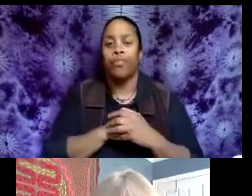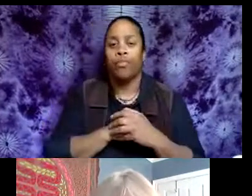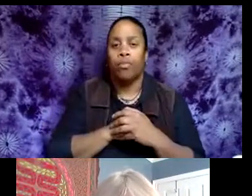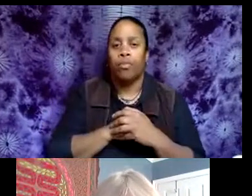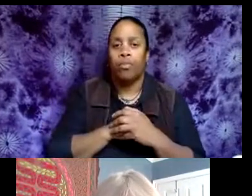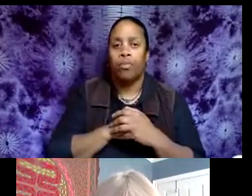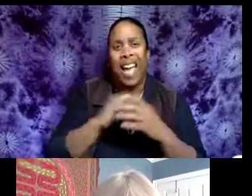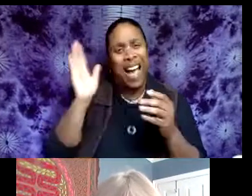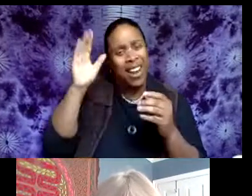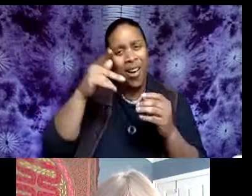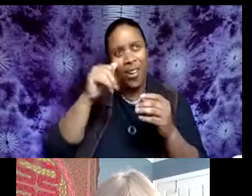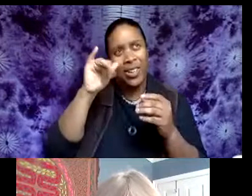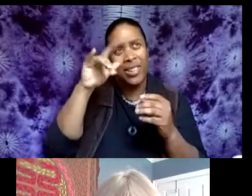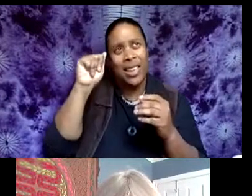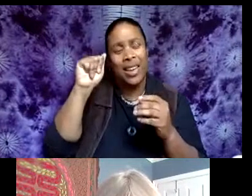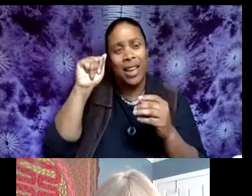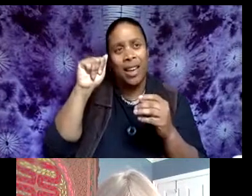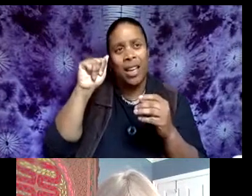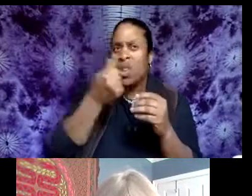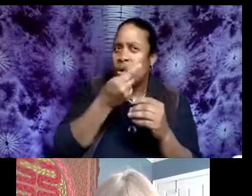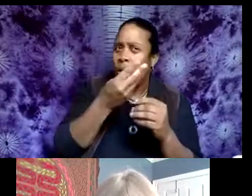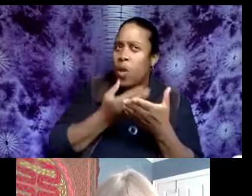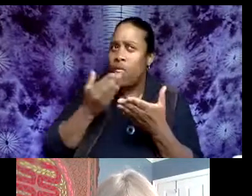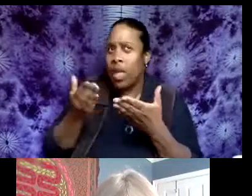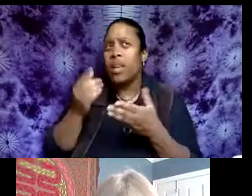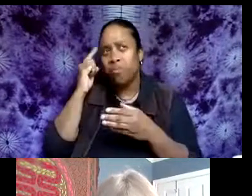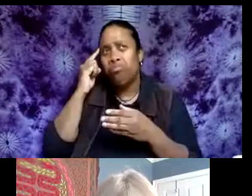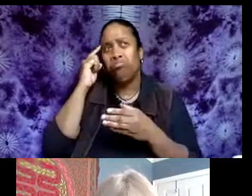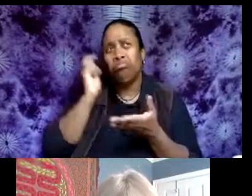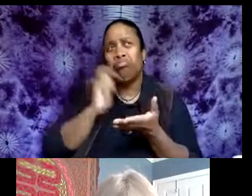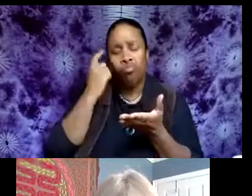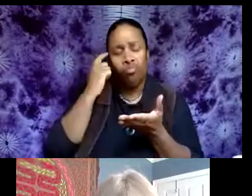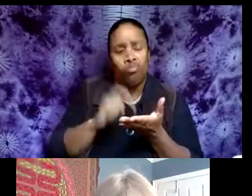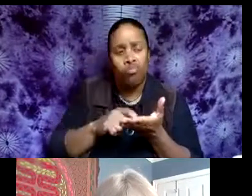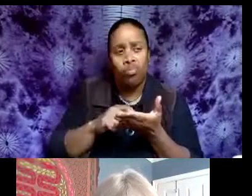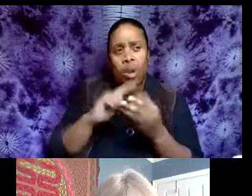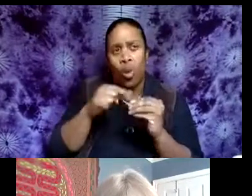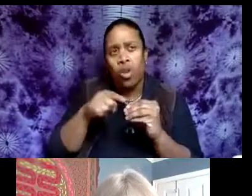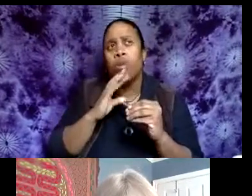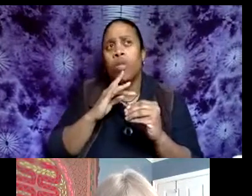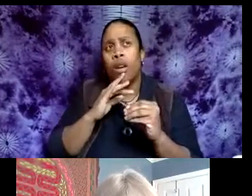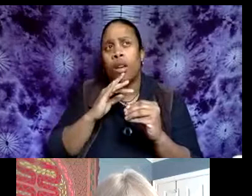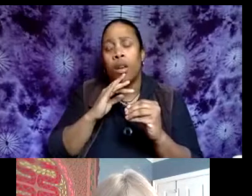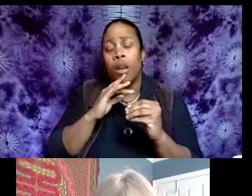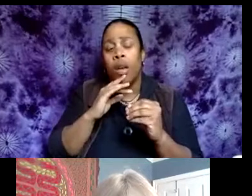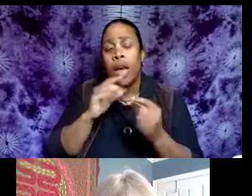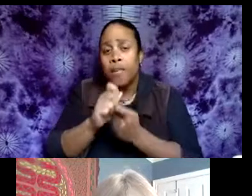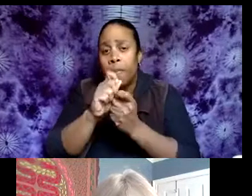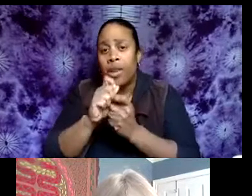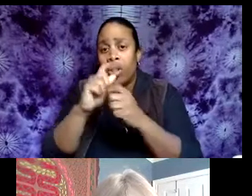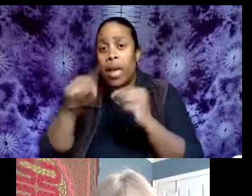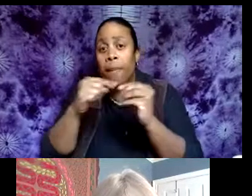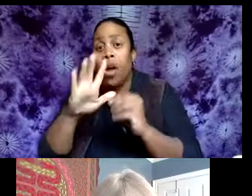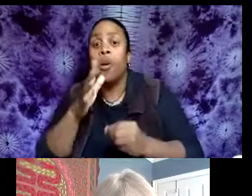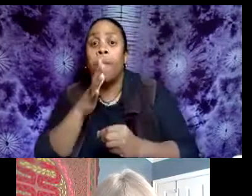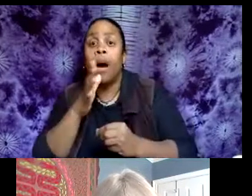So a couple of things that stood out when you were talking was specifically when you were talking about your mother and that she is the matriarch of the